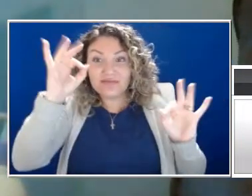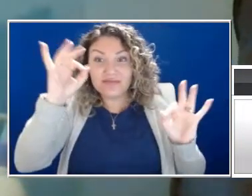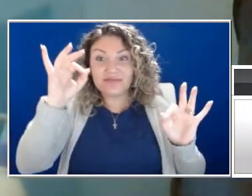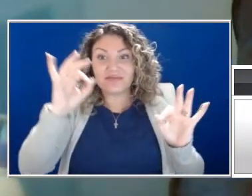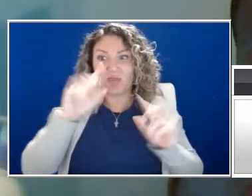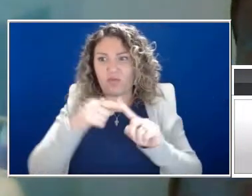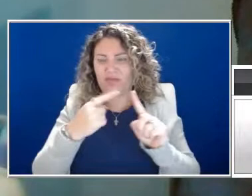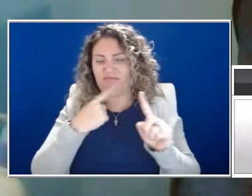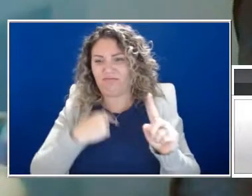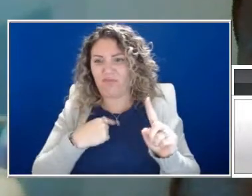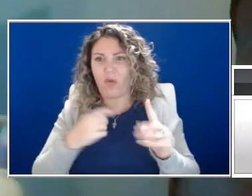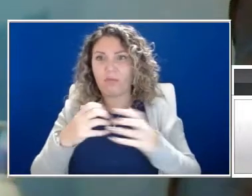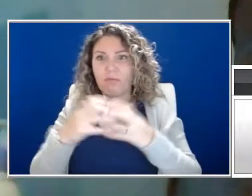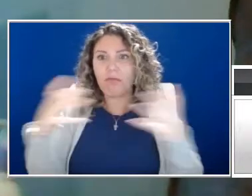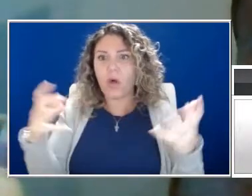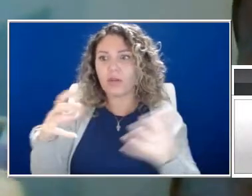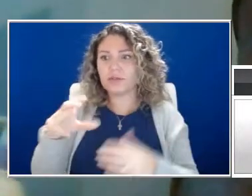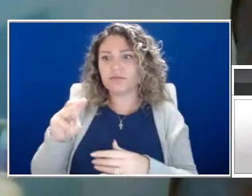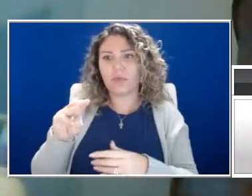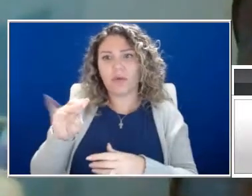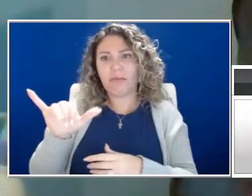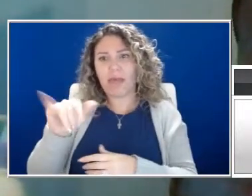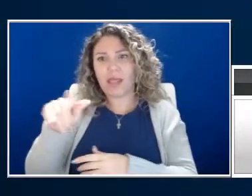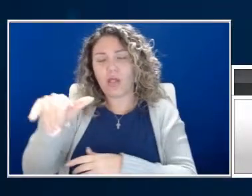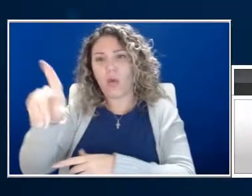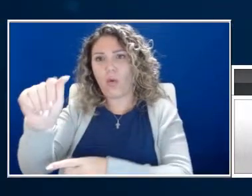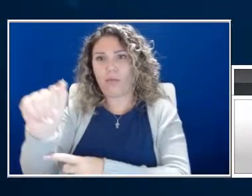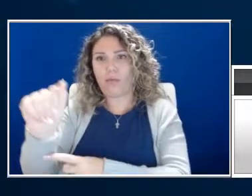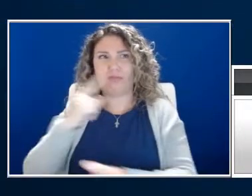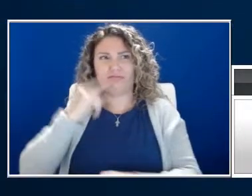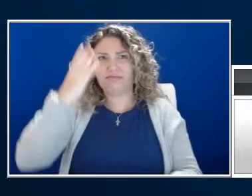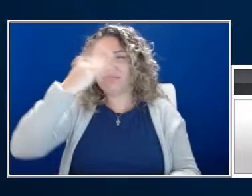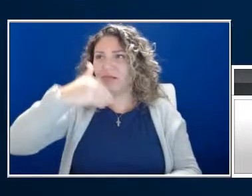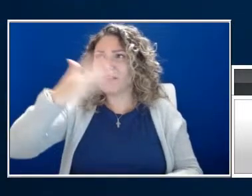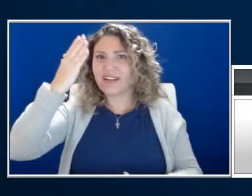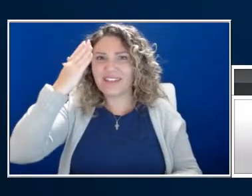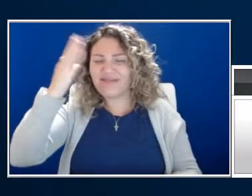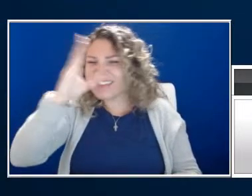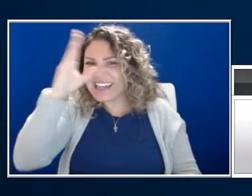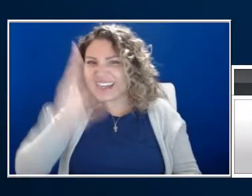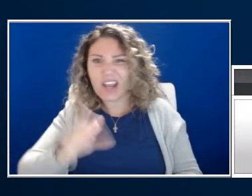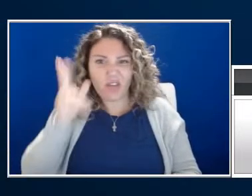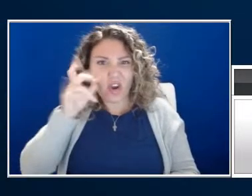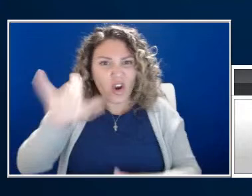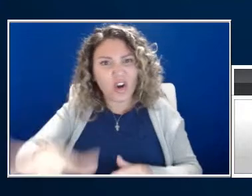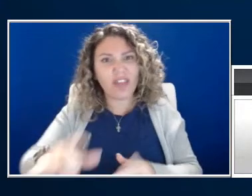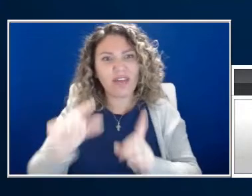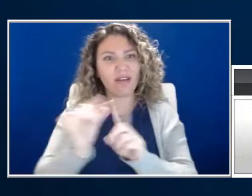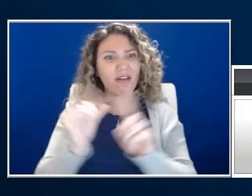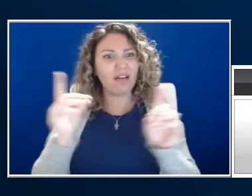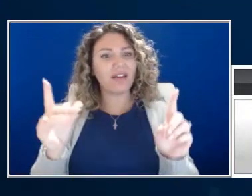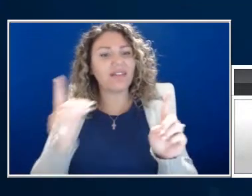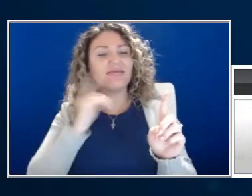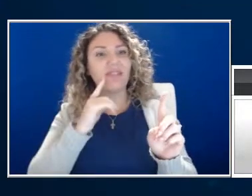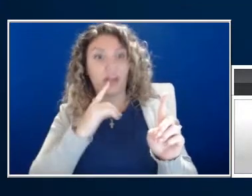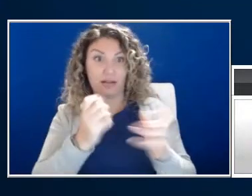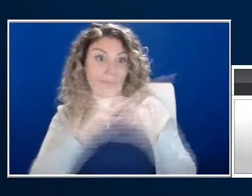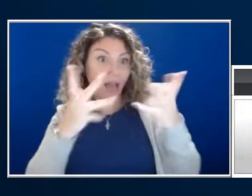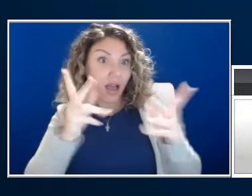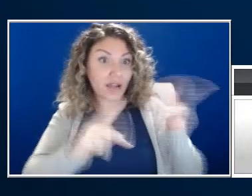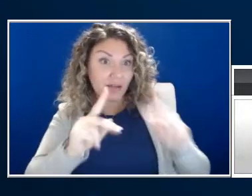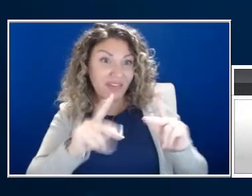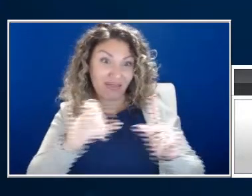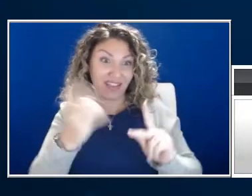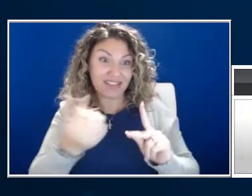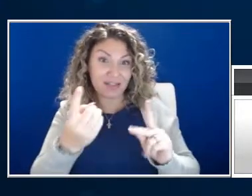multiple myeloma, I'd never heard of it before. Like a lot of people. Yeah, Dr. Abdallah, that's something new. If somebody